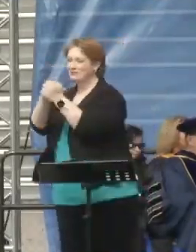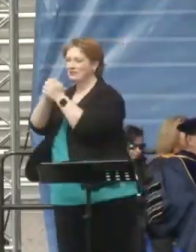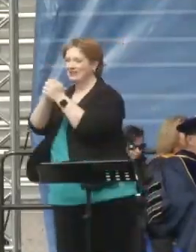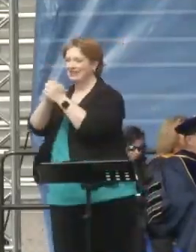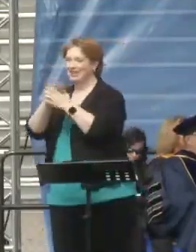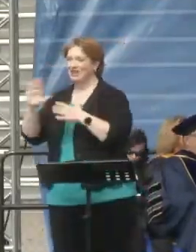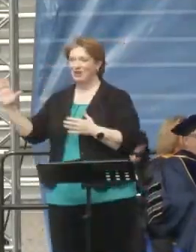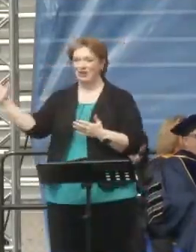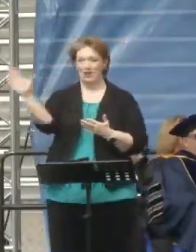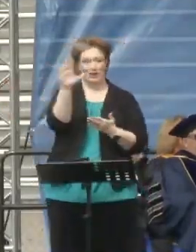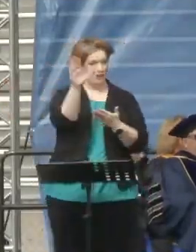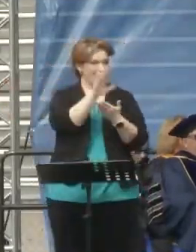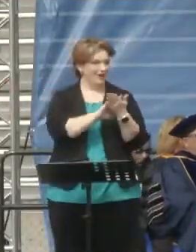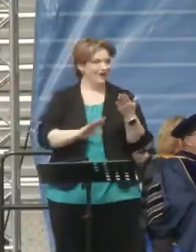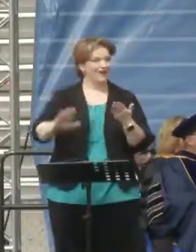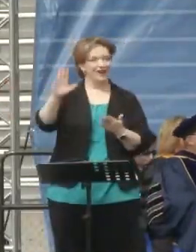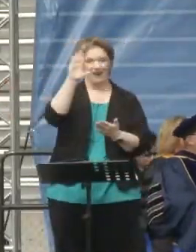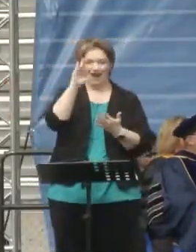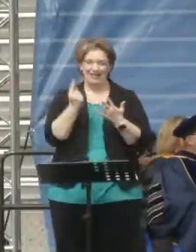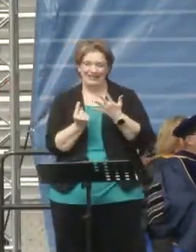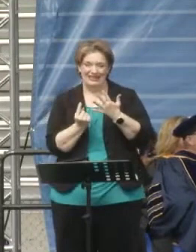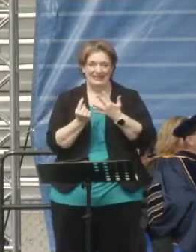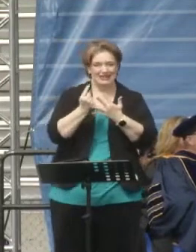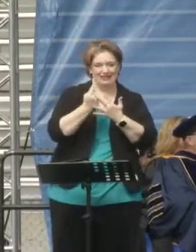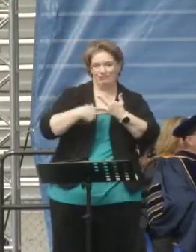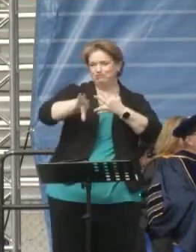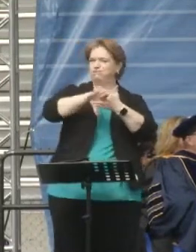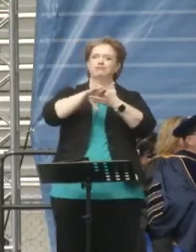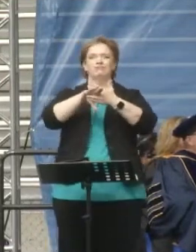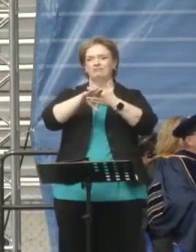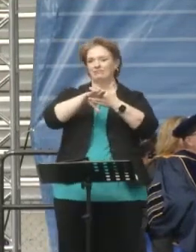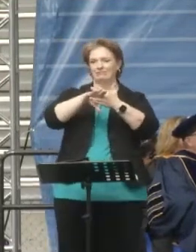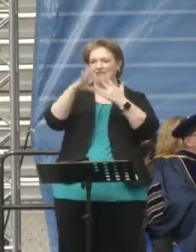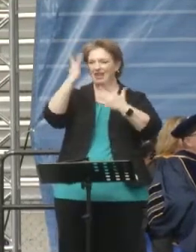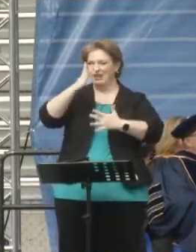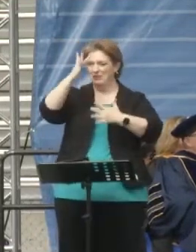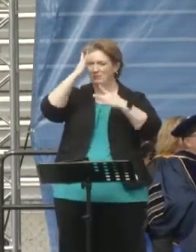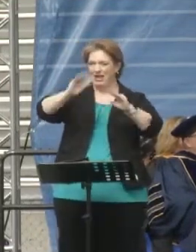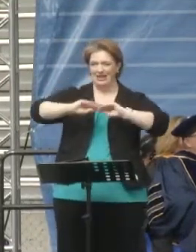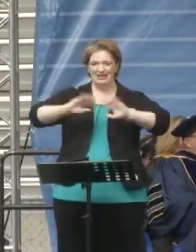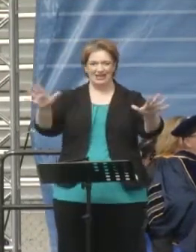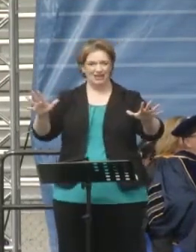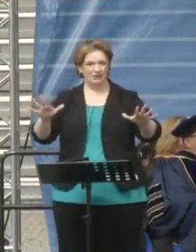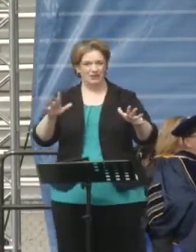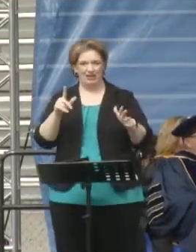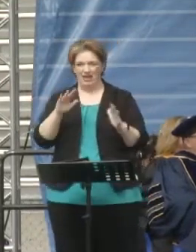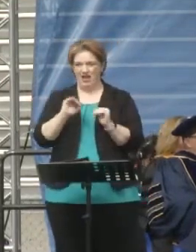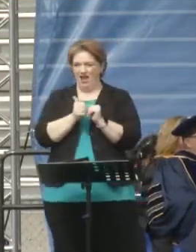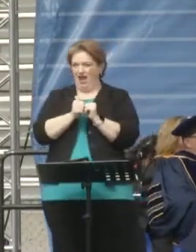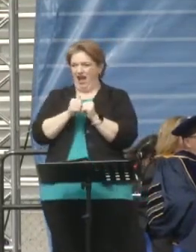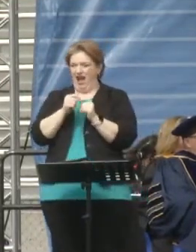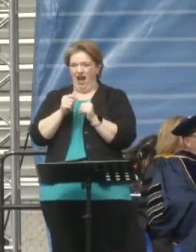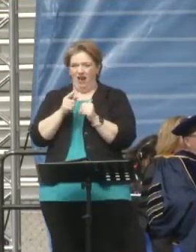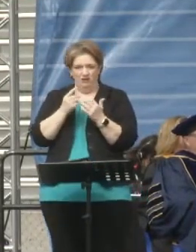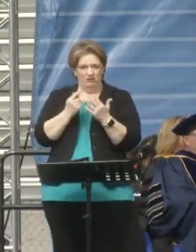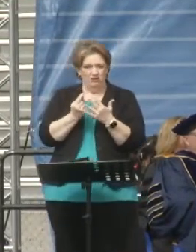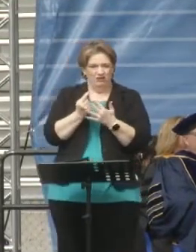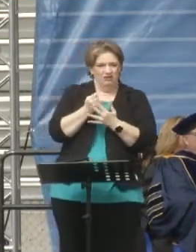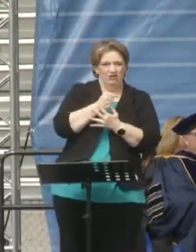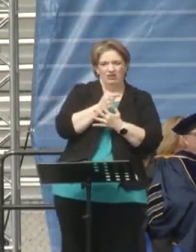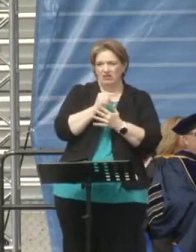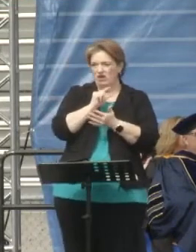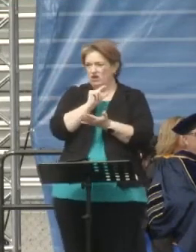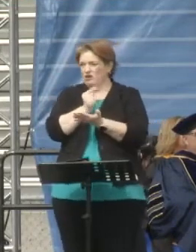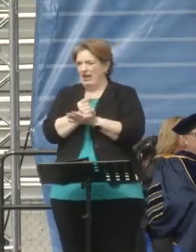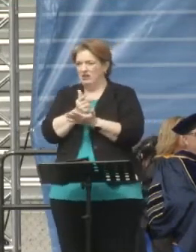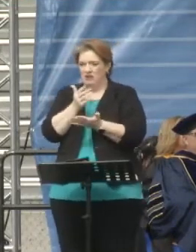was split in two by a global pandemic. Nobody had a roadmap for how to finish your degree during a time like this, but